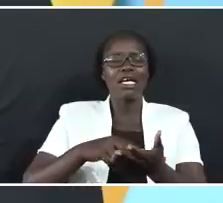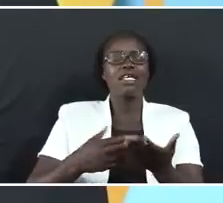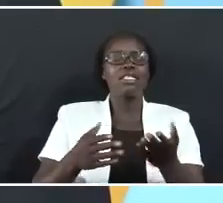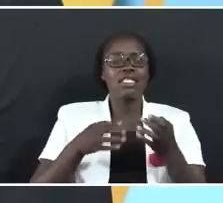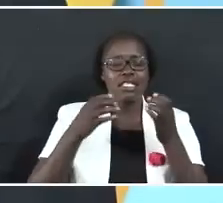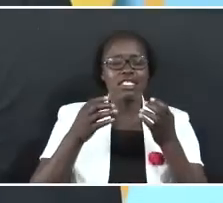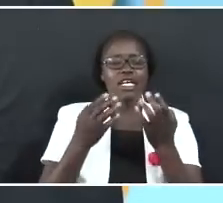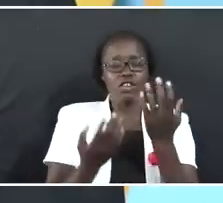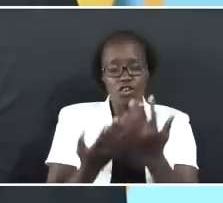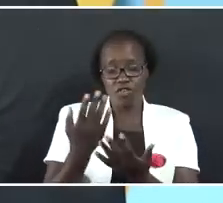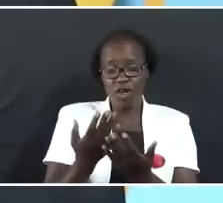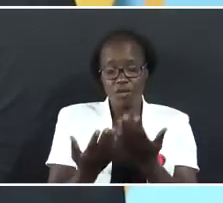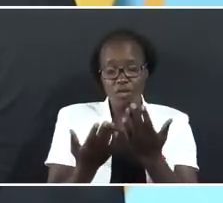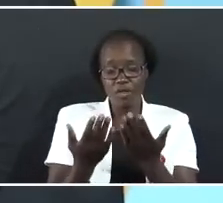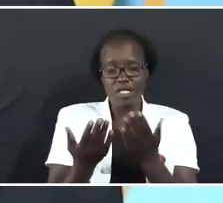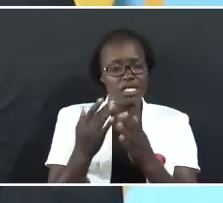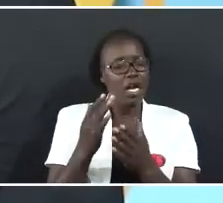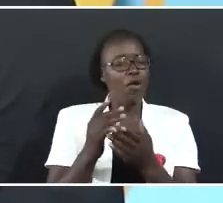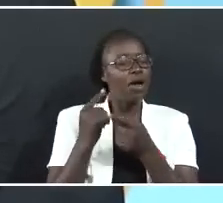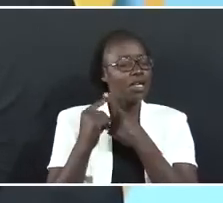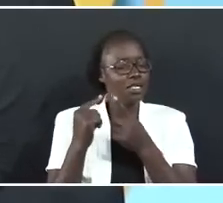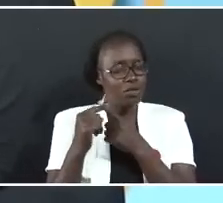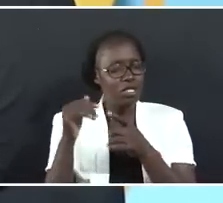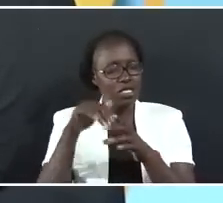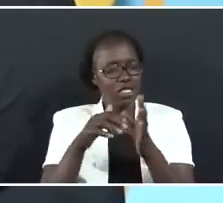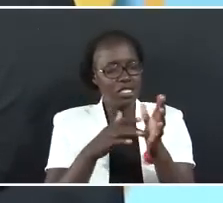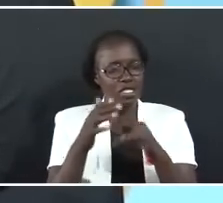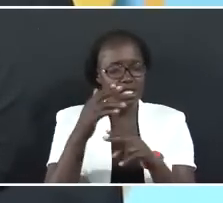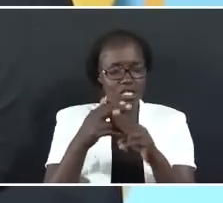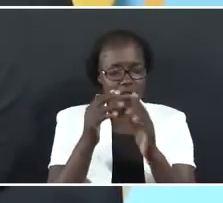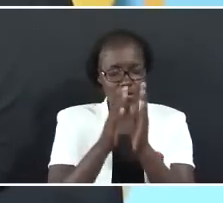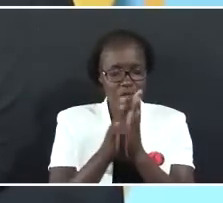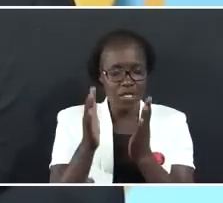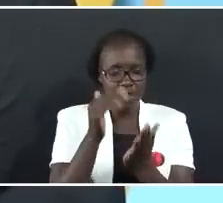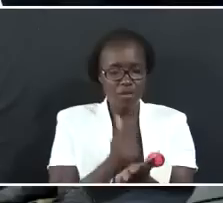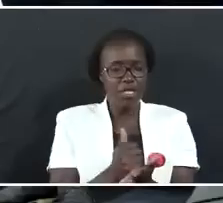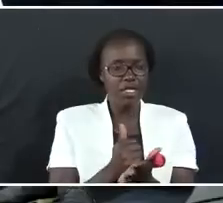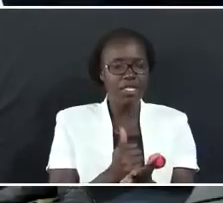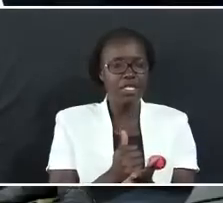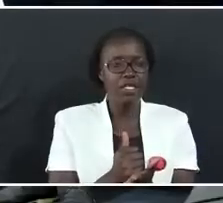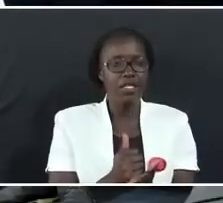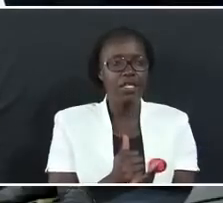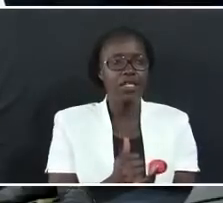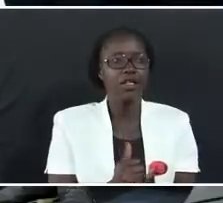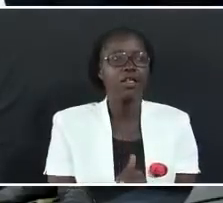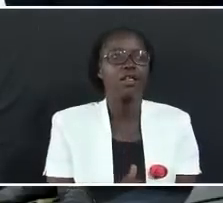May this be our experience. In Jesus' name we pray. Amen.